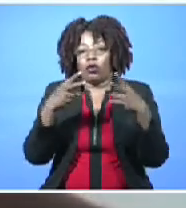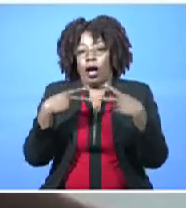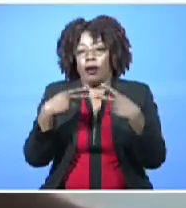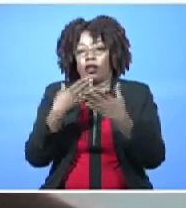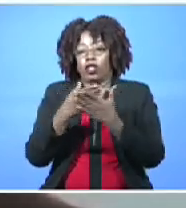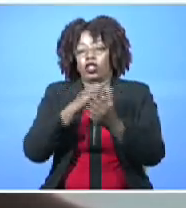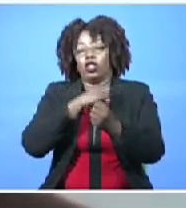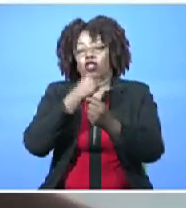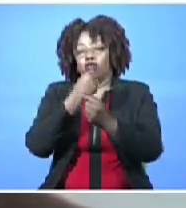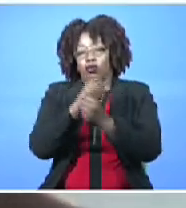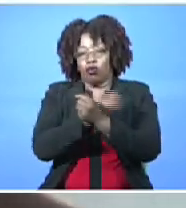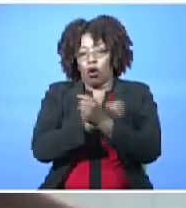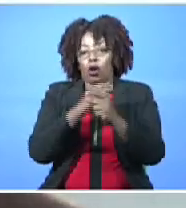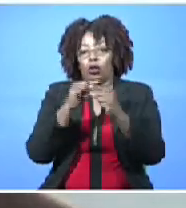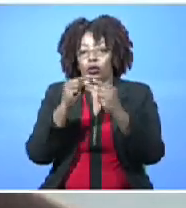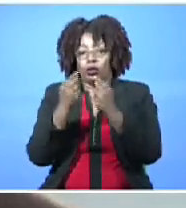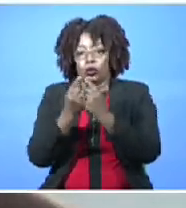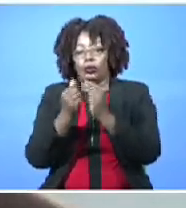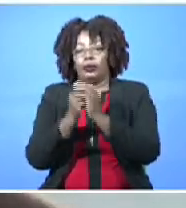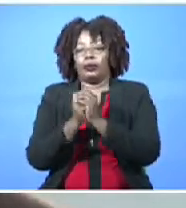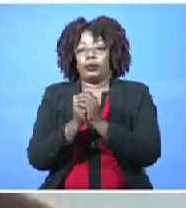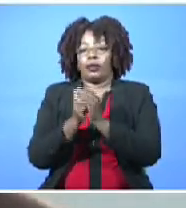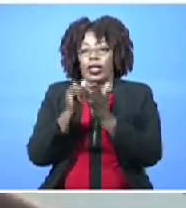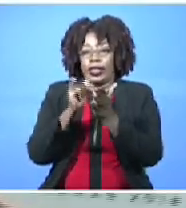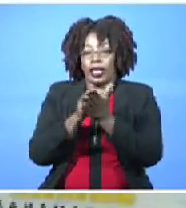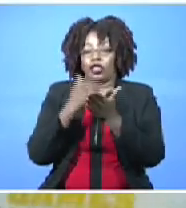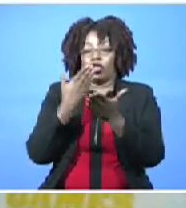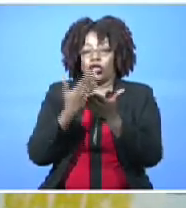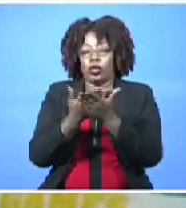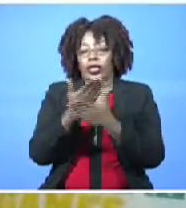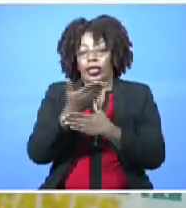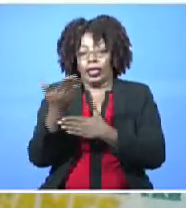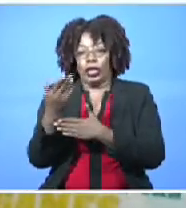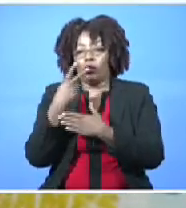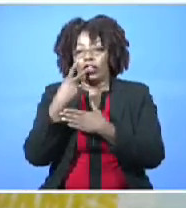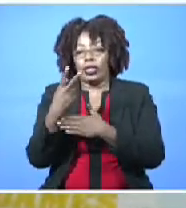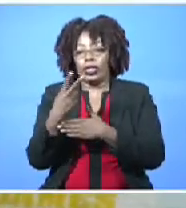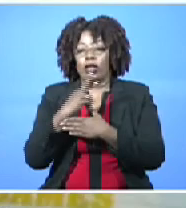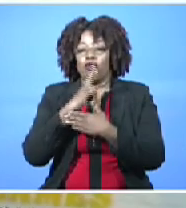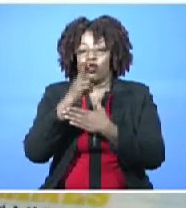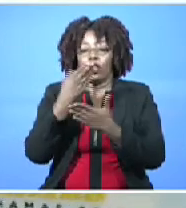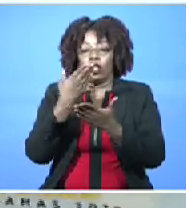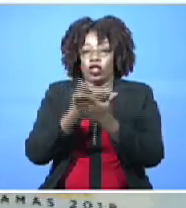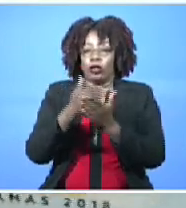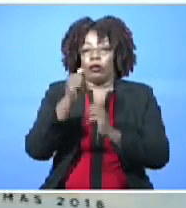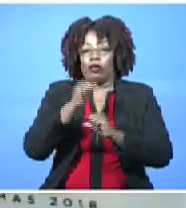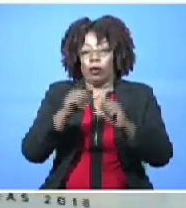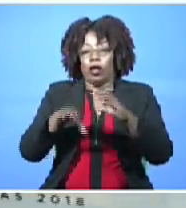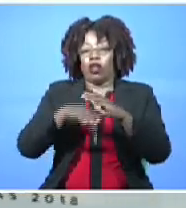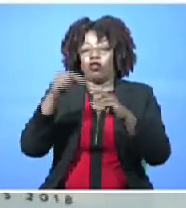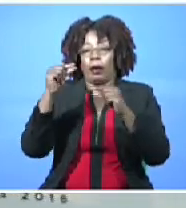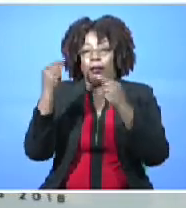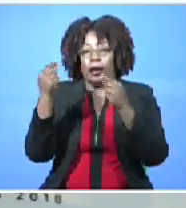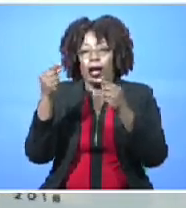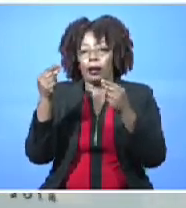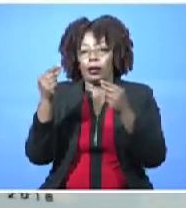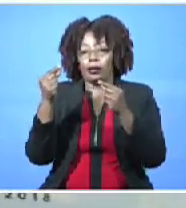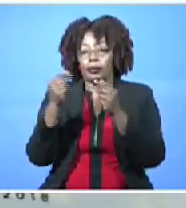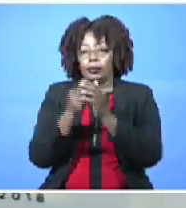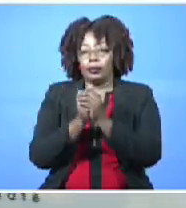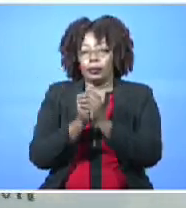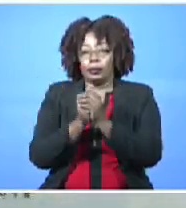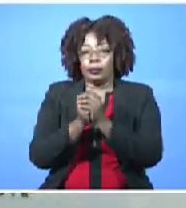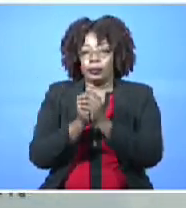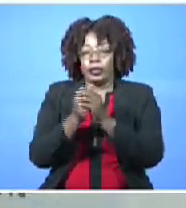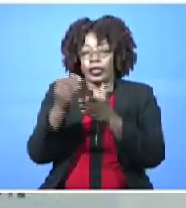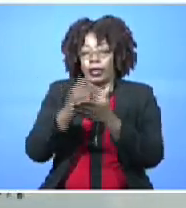really strong contingent, and that's a good thing. We see some really good performances coming out of Grand Bahama. We saw some coming